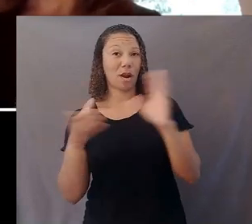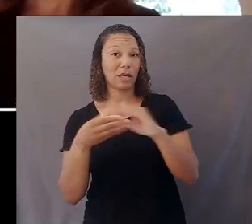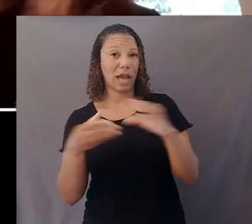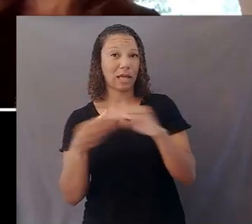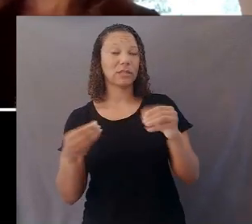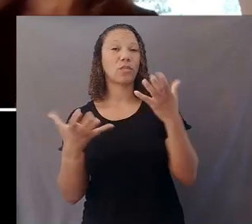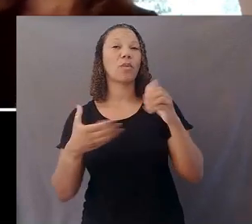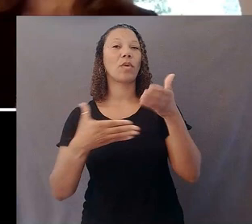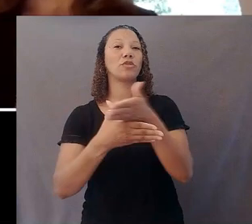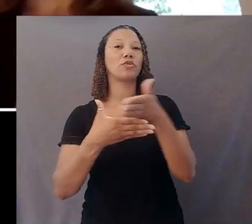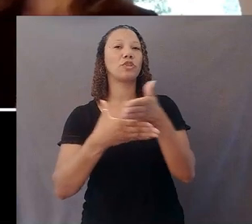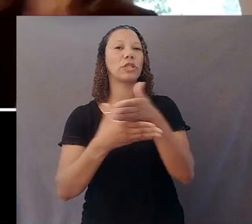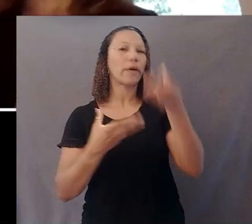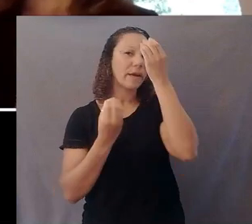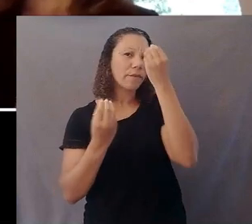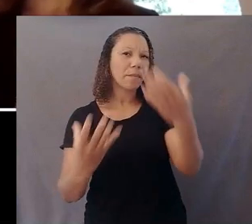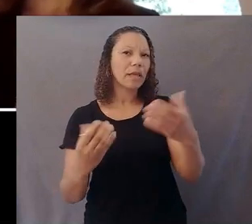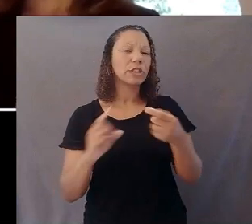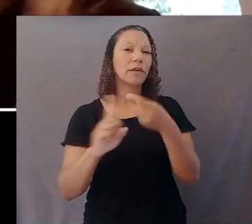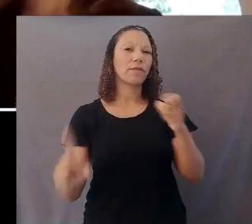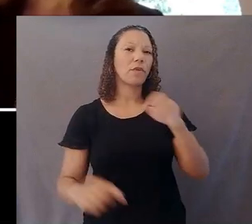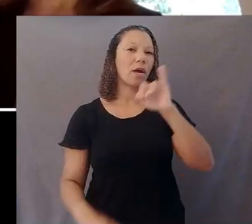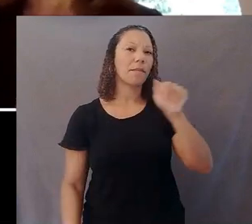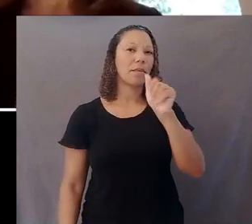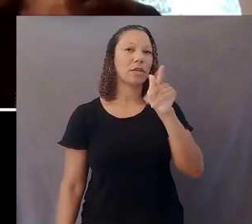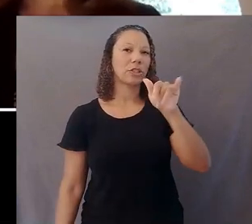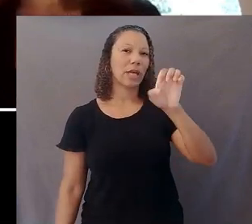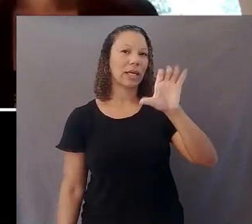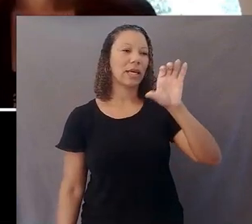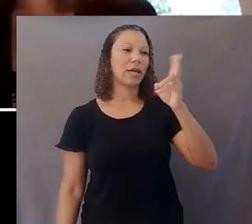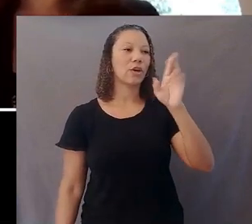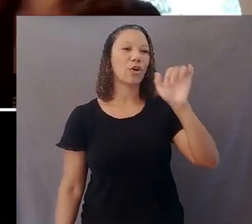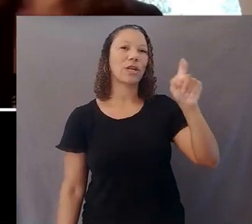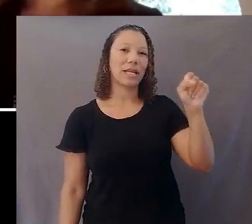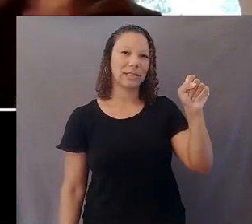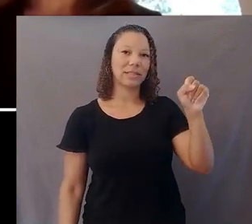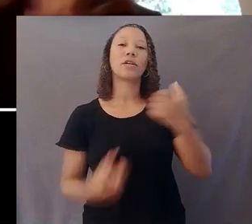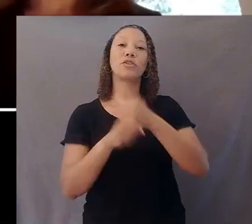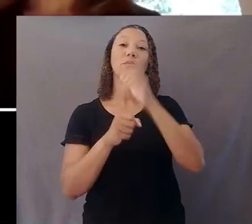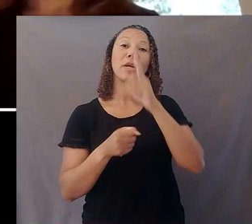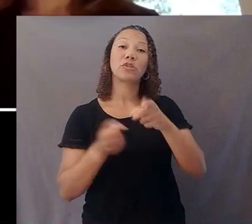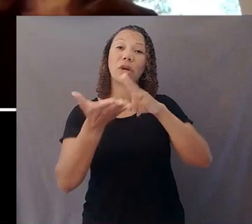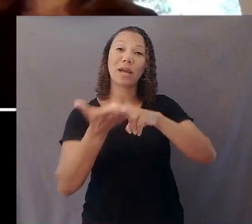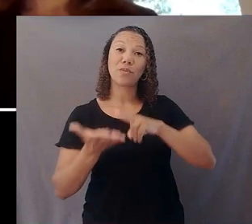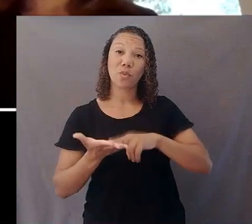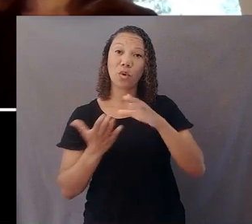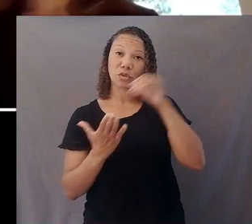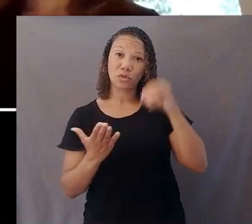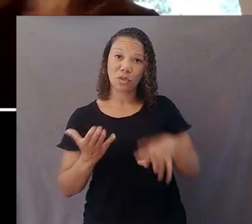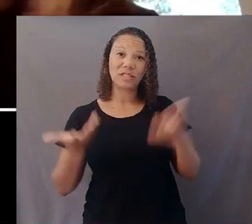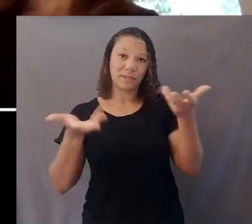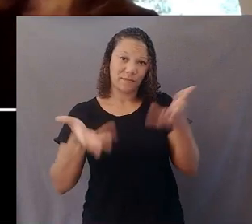Jackie Curtis about making sure enrolled students, especially for this next year, have their